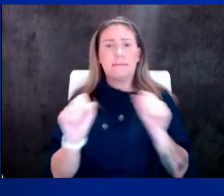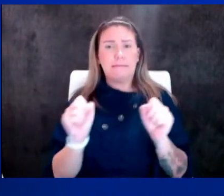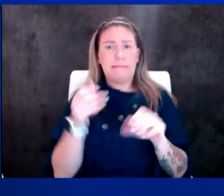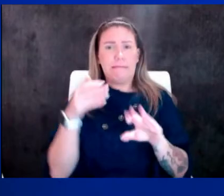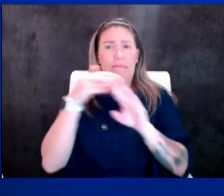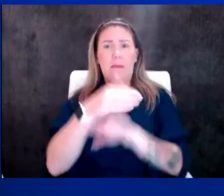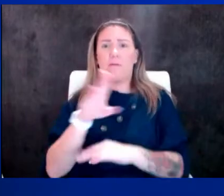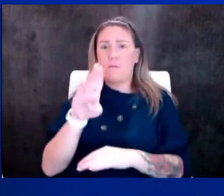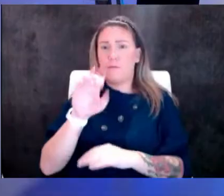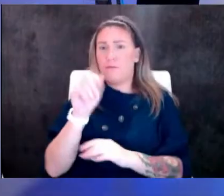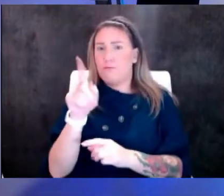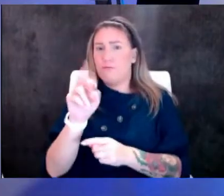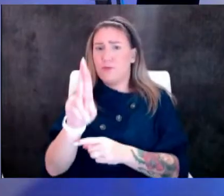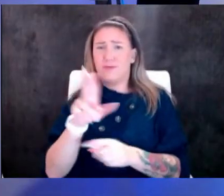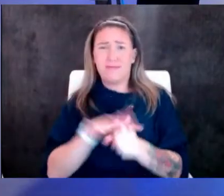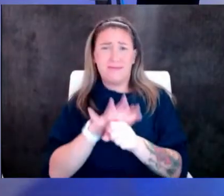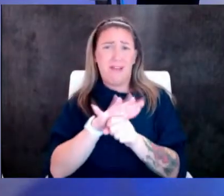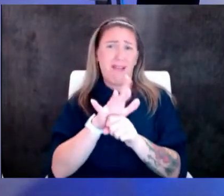now to do that.